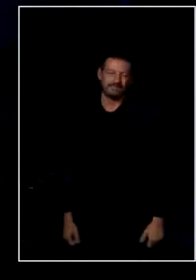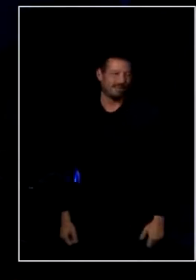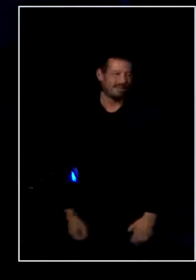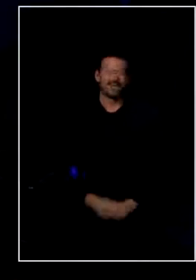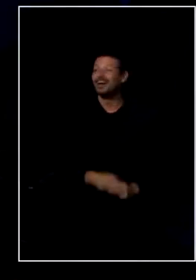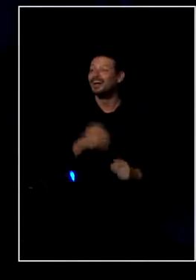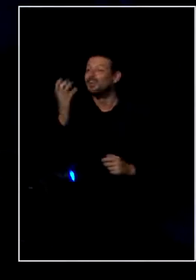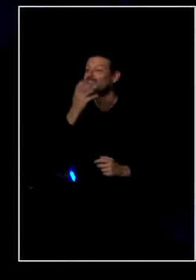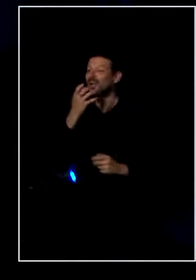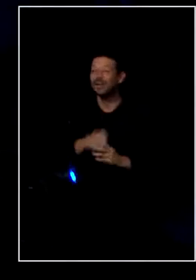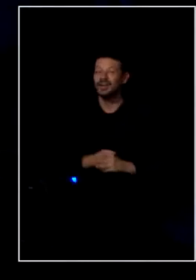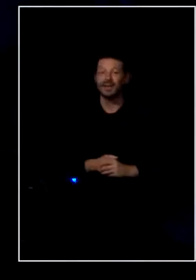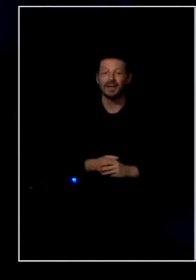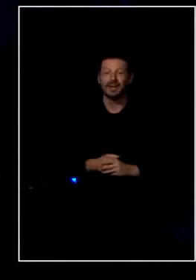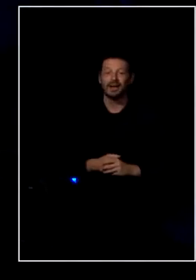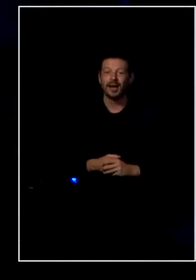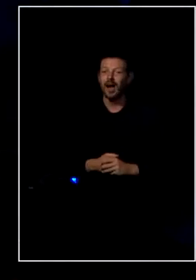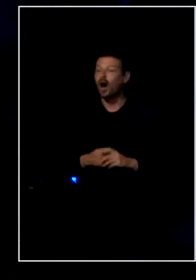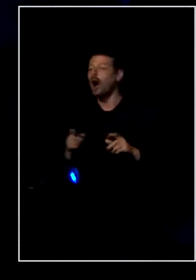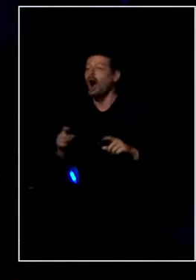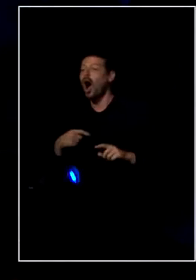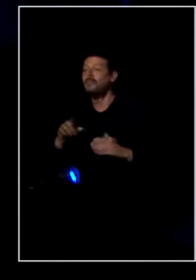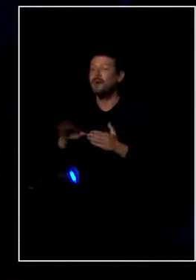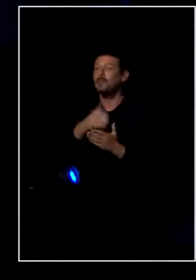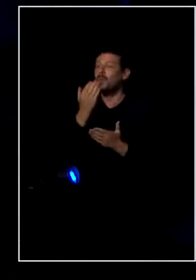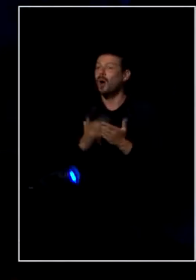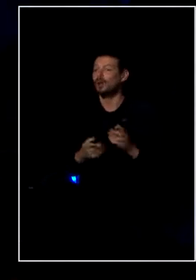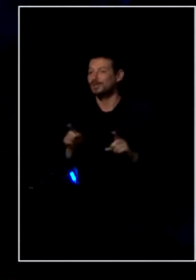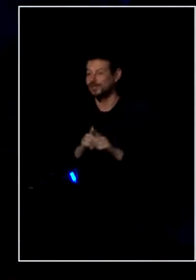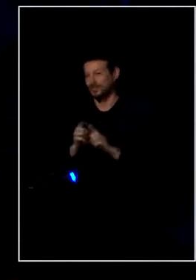Sorry, everyone, I'm also a poet, so I'm useless.